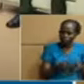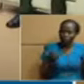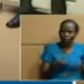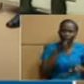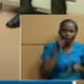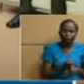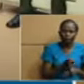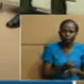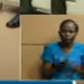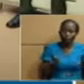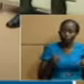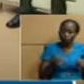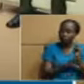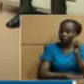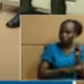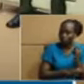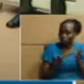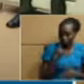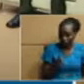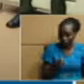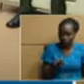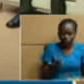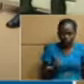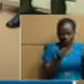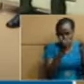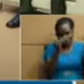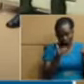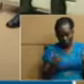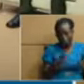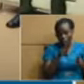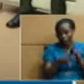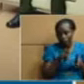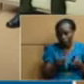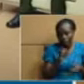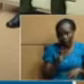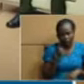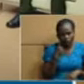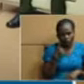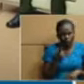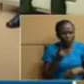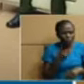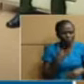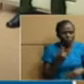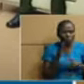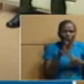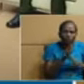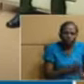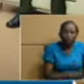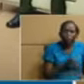country, the structure of our population, to define who is vulnerable and who is not